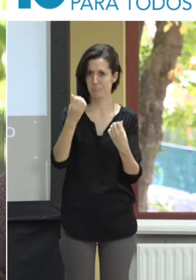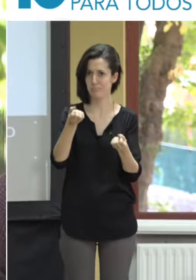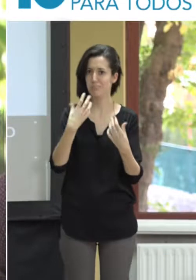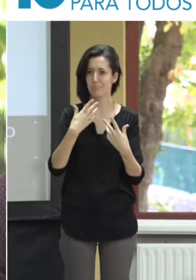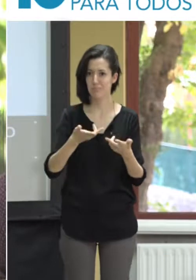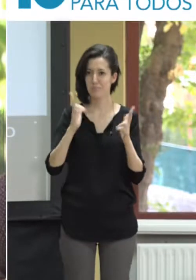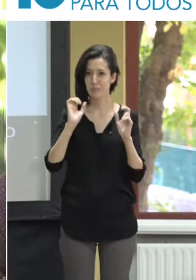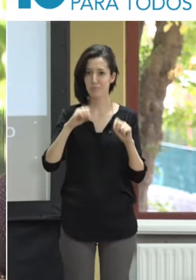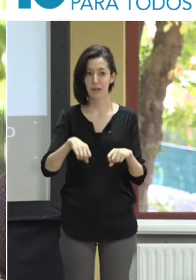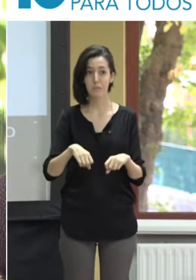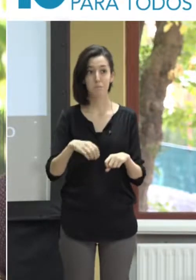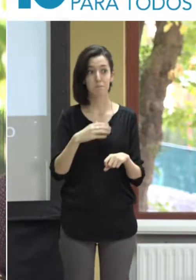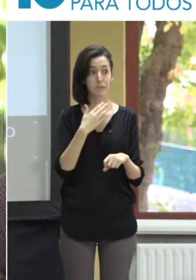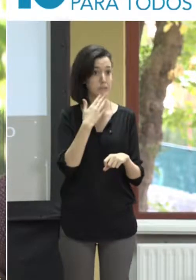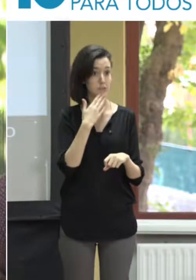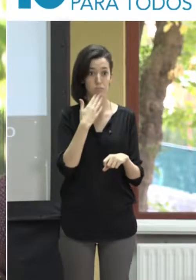to raise it.